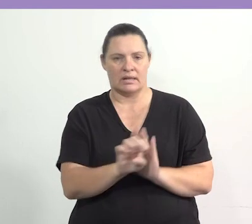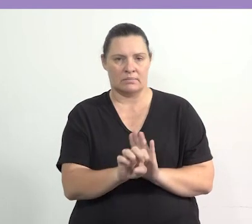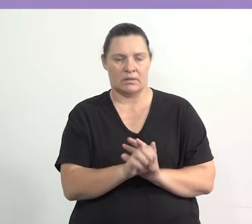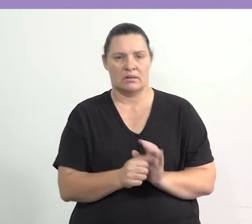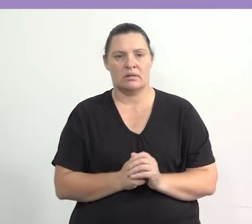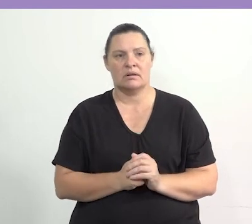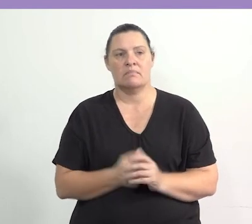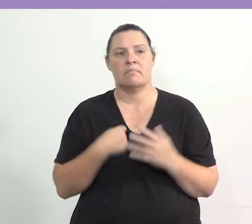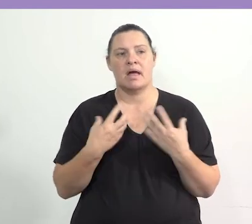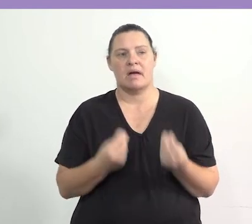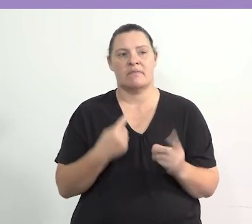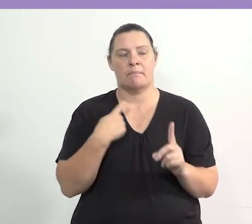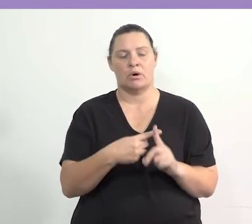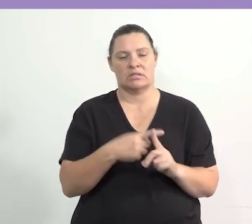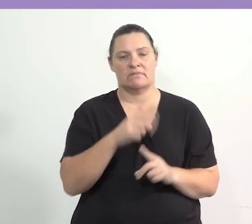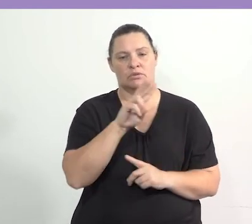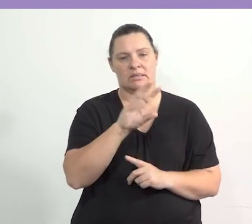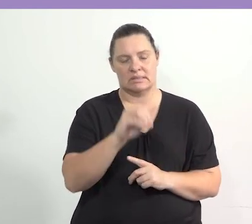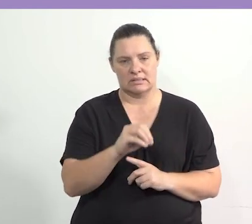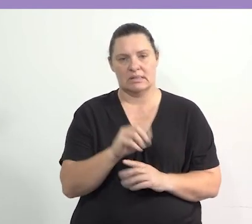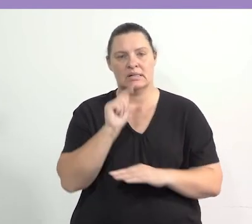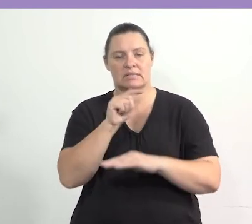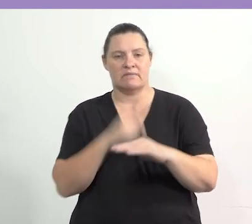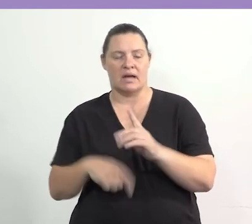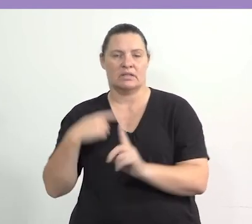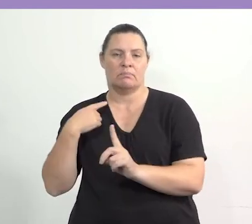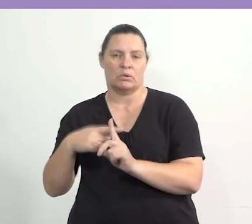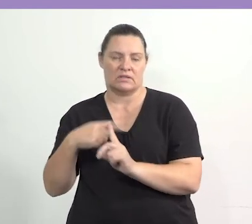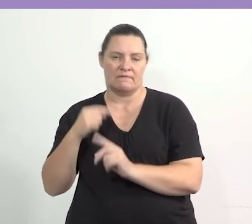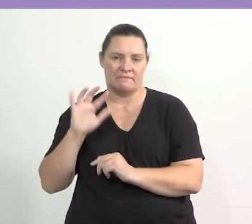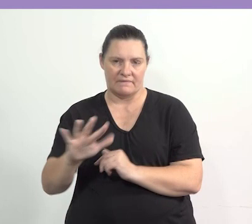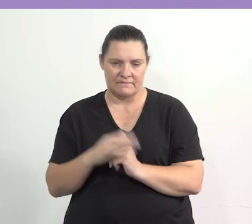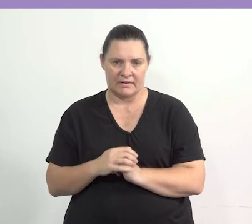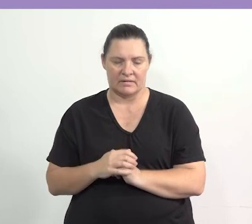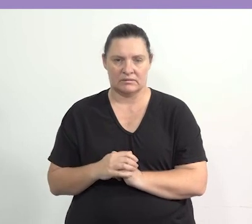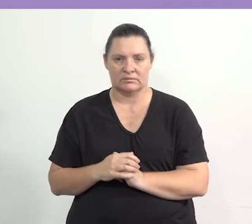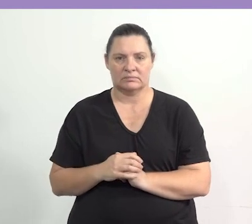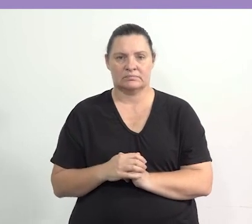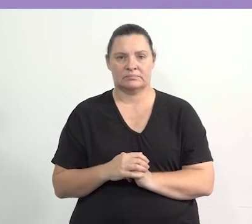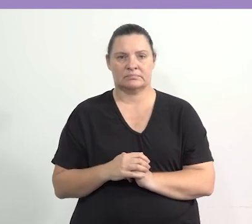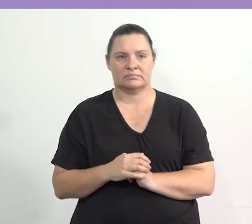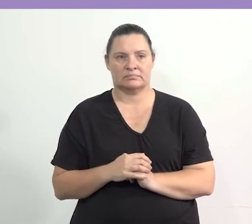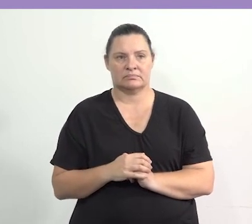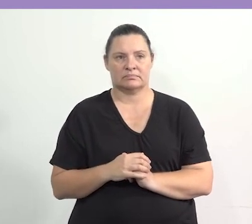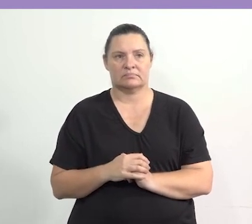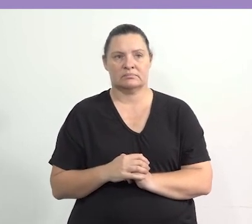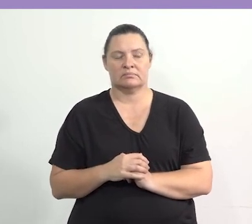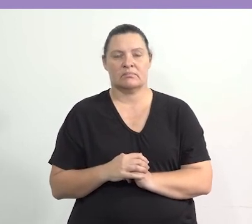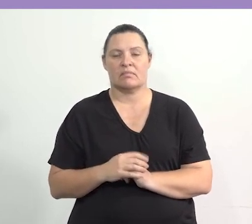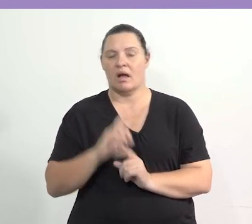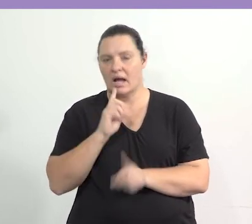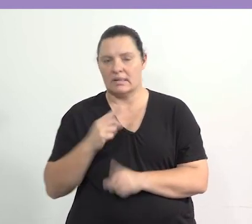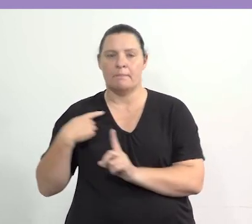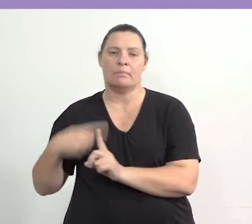at an example. If I have a positive 20 divided by a positive 5, this is a positive divided by a